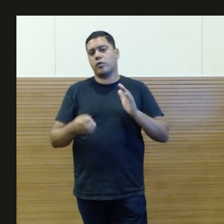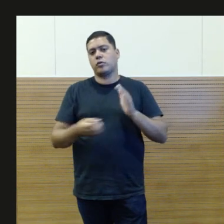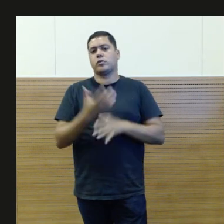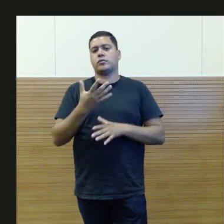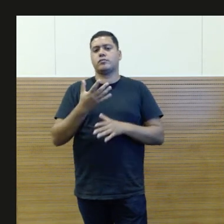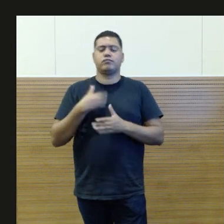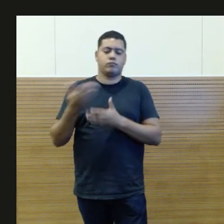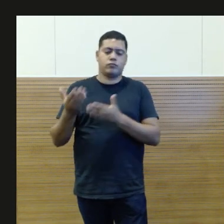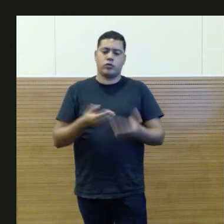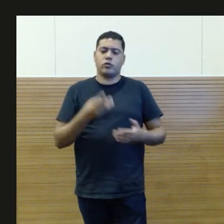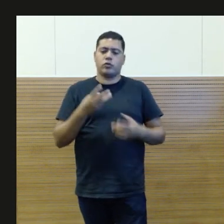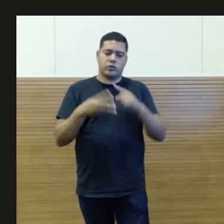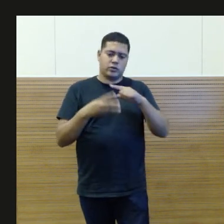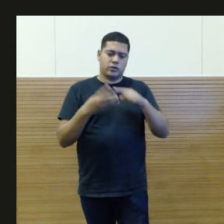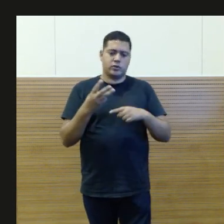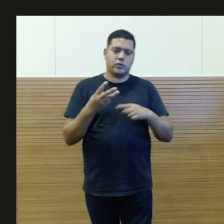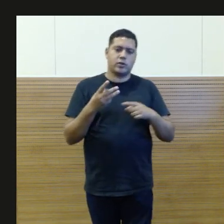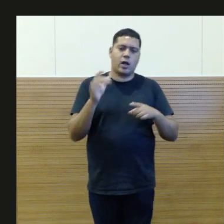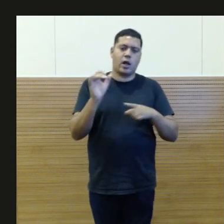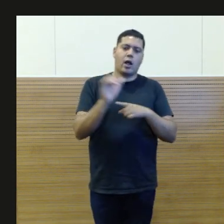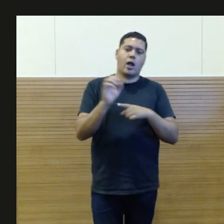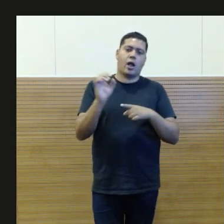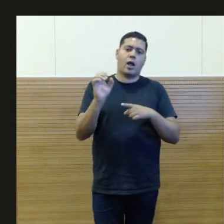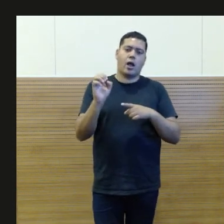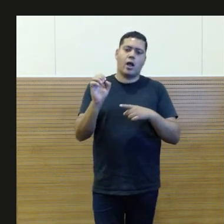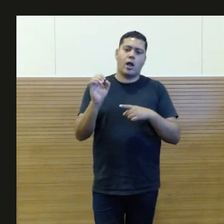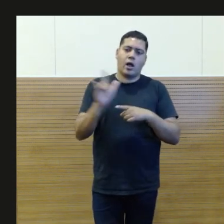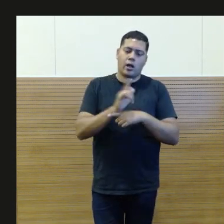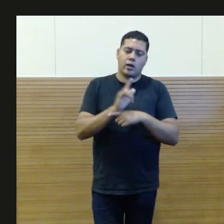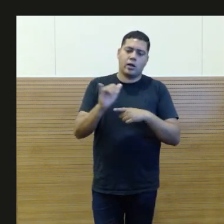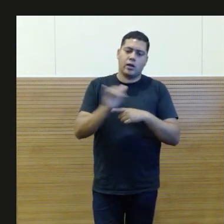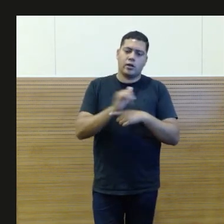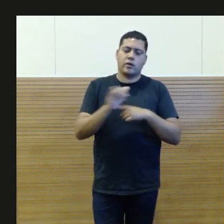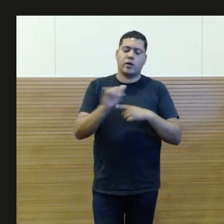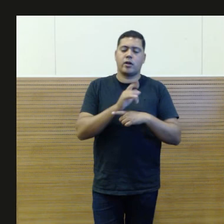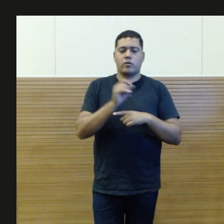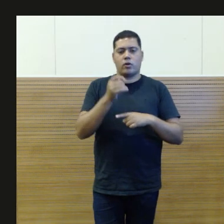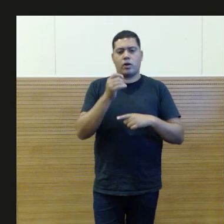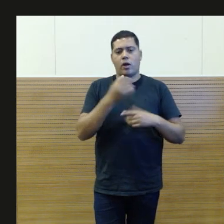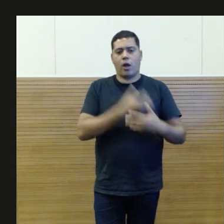and I might have some problem with the connection.